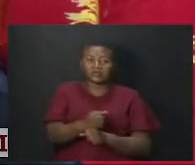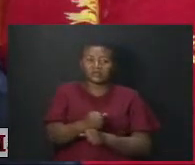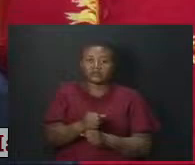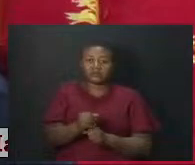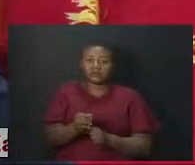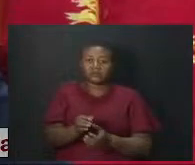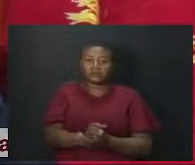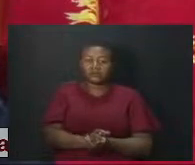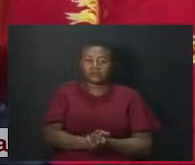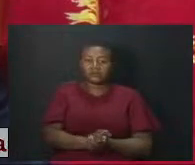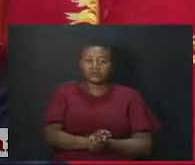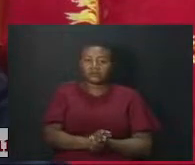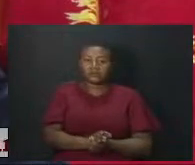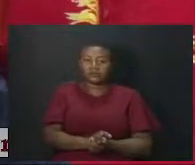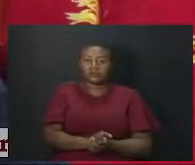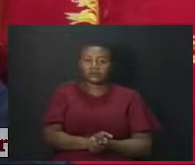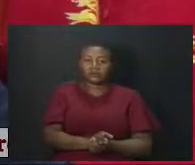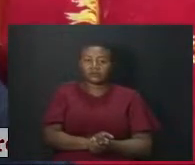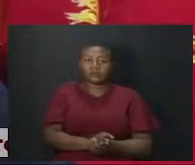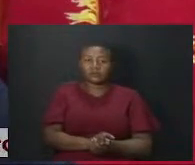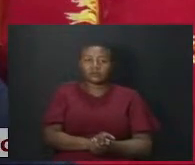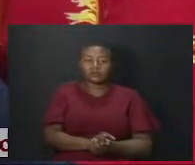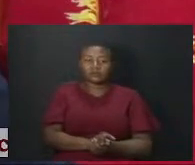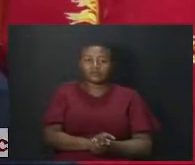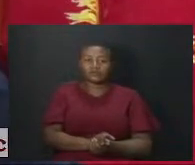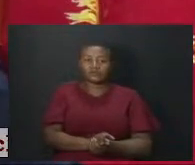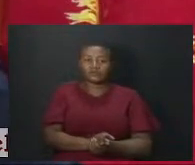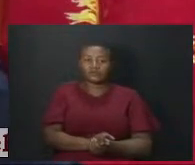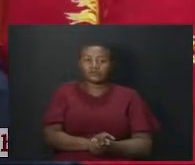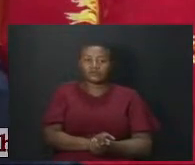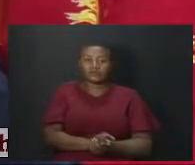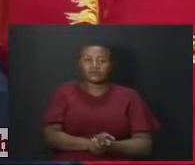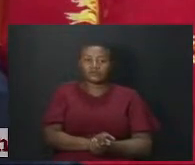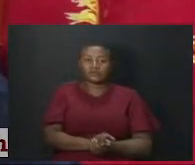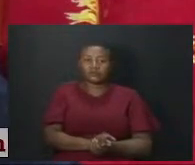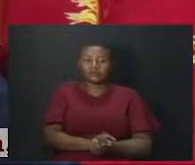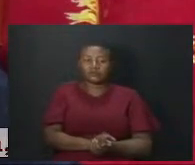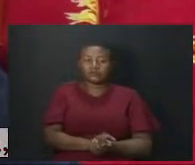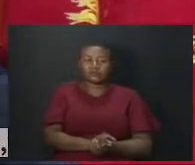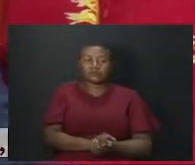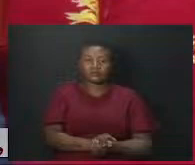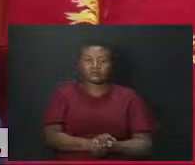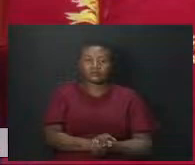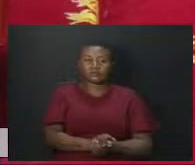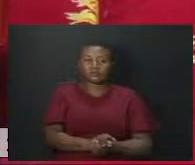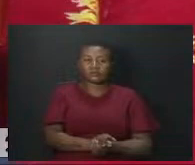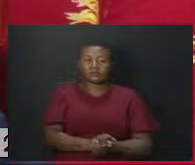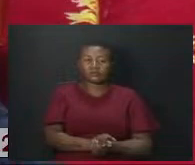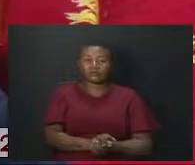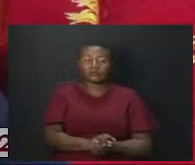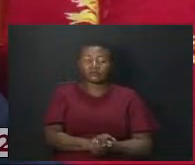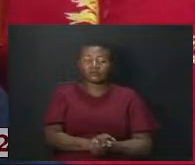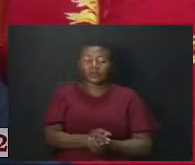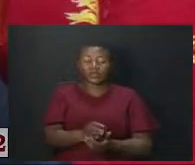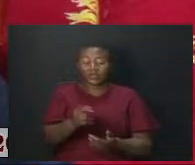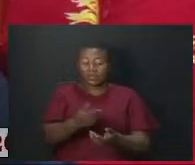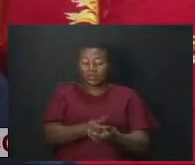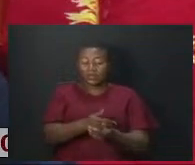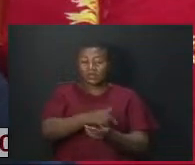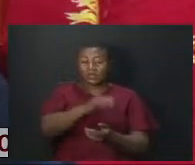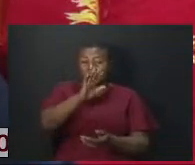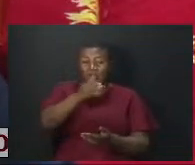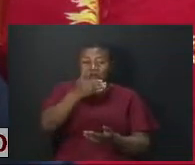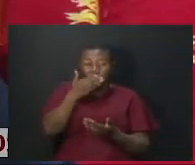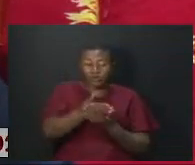aim to review the current distortions and cascading structure of the value-added tax regime. Ghana's effective rate,